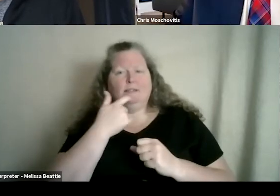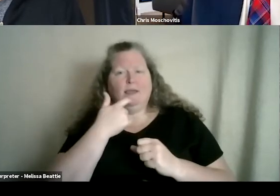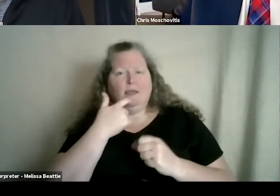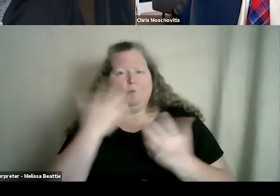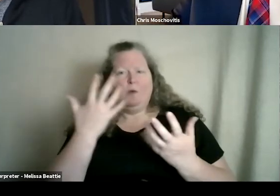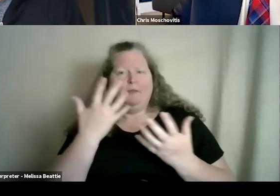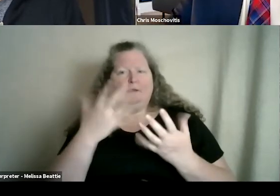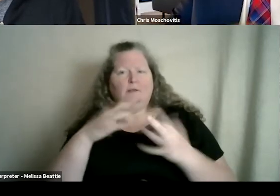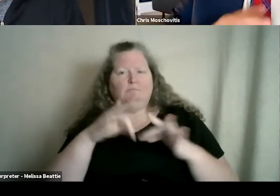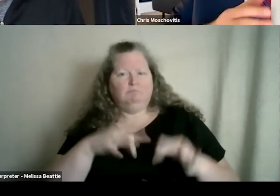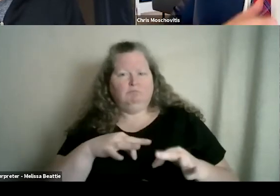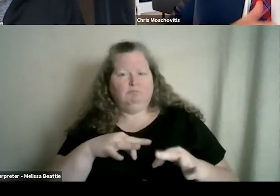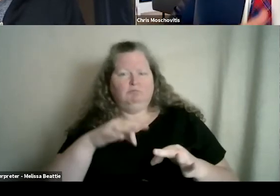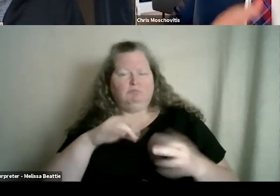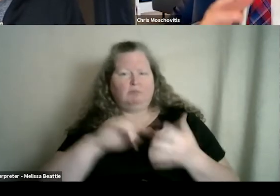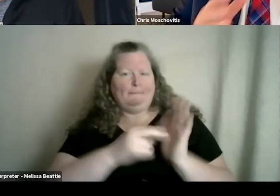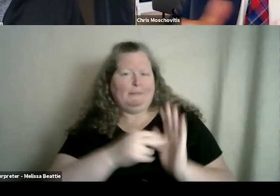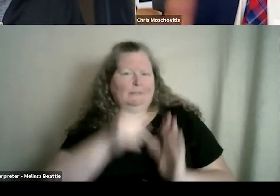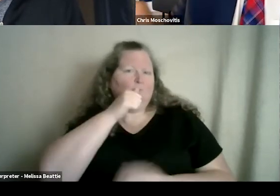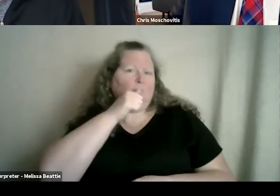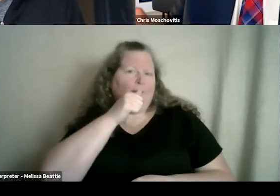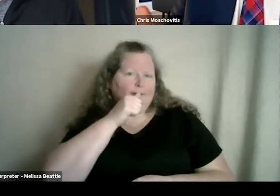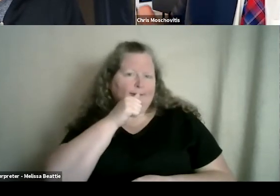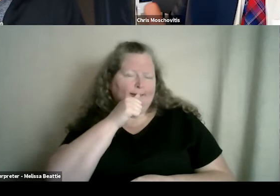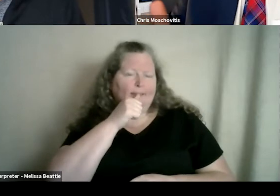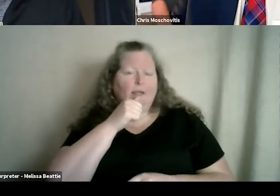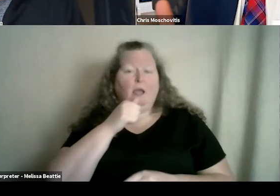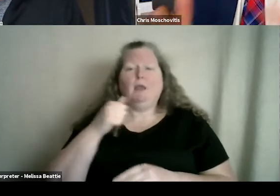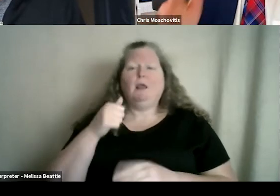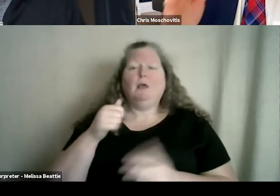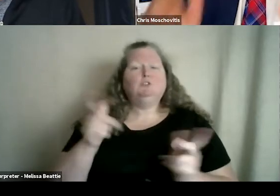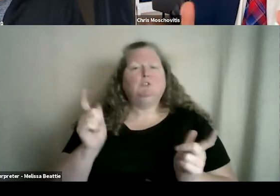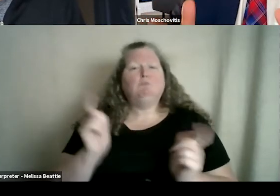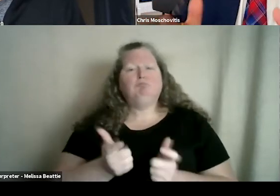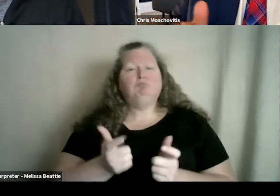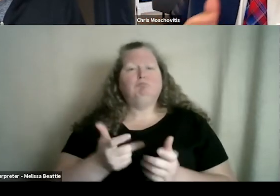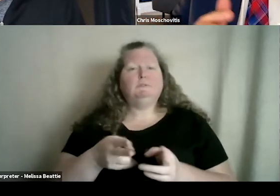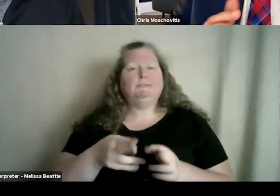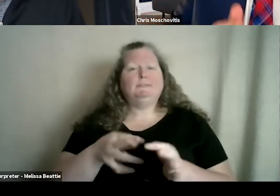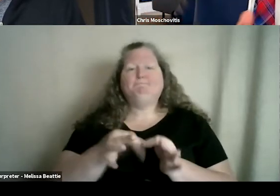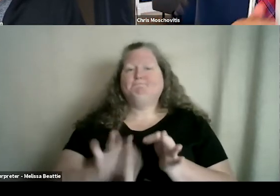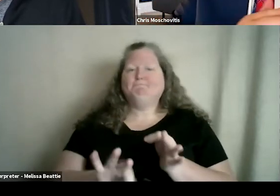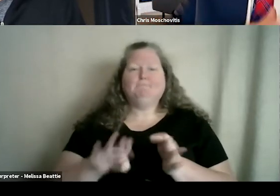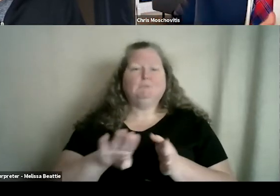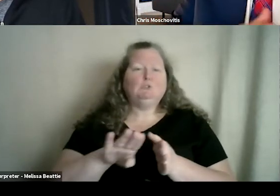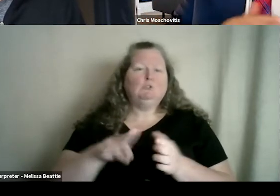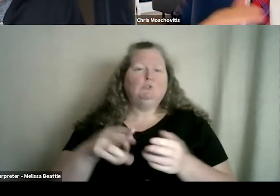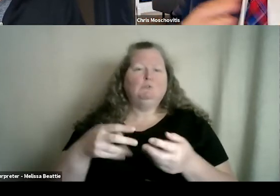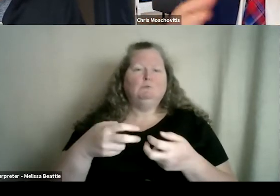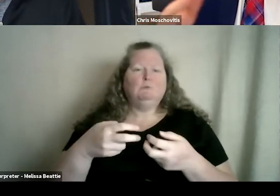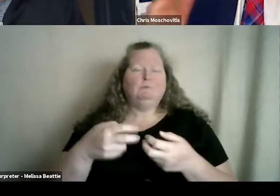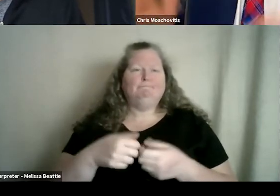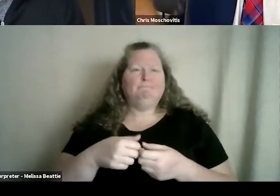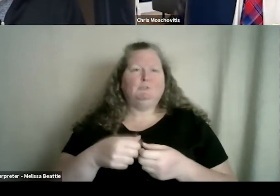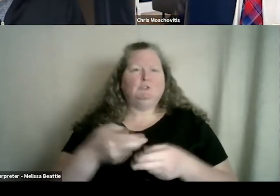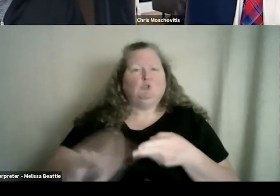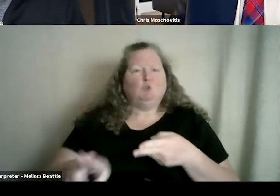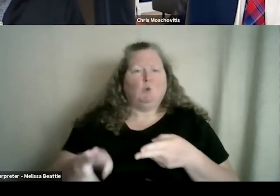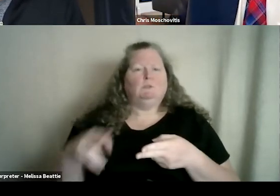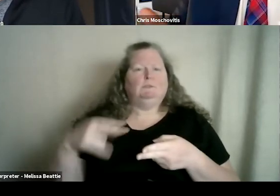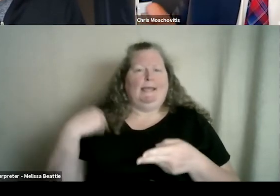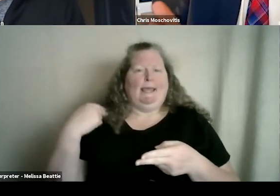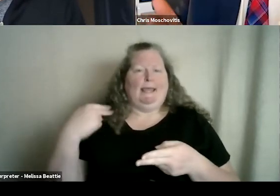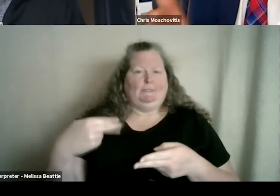is. And here's a brief history of privacy, a brief history. How did it used to work? How did it used to work in